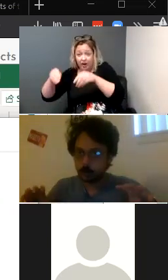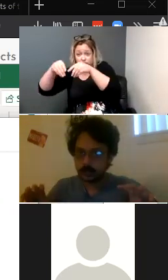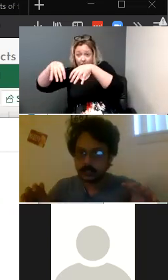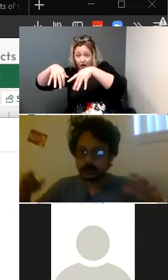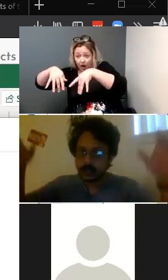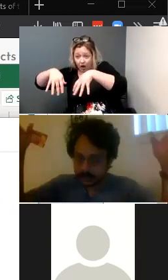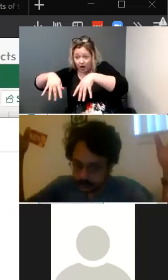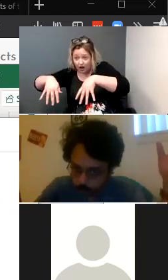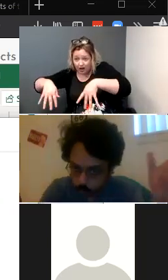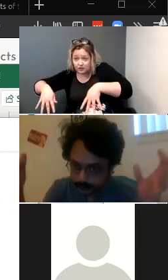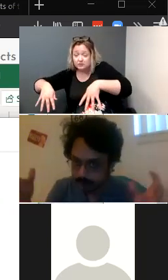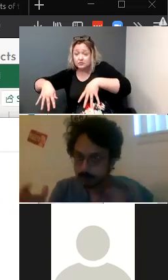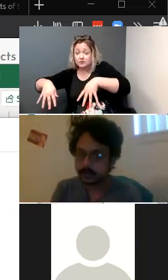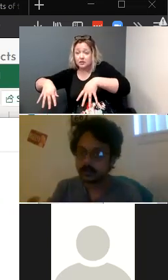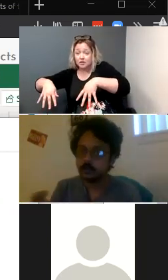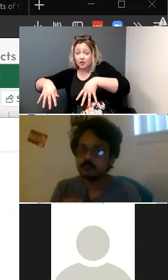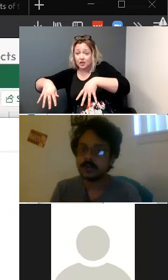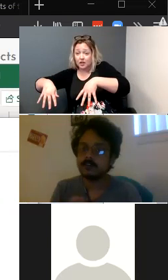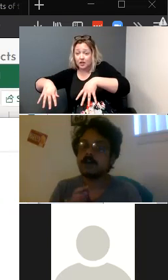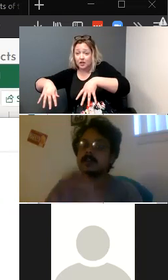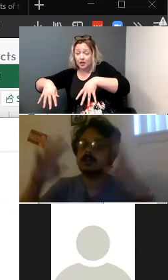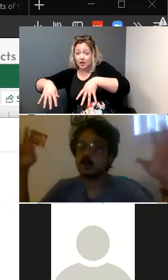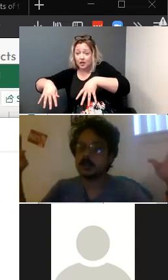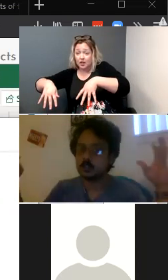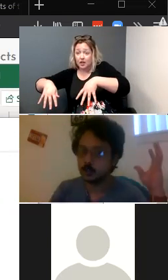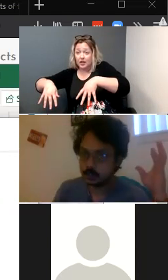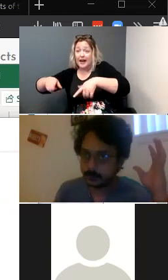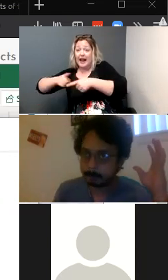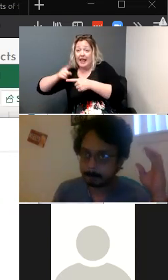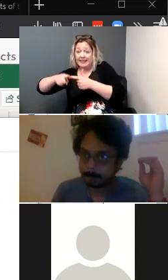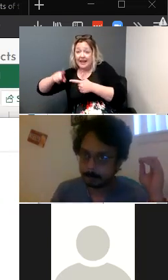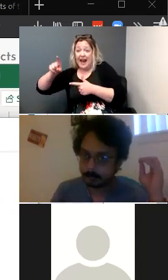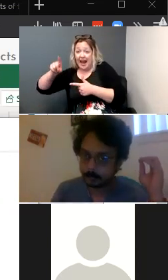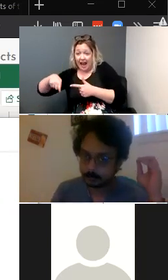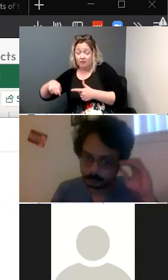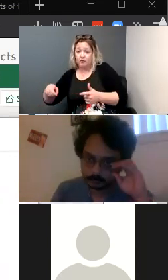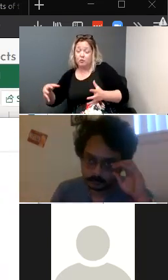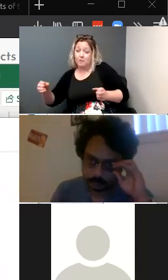smaller components, I need to join them back again to find the final sorted solution.